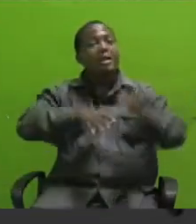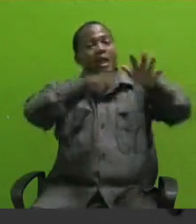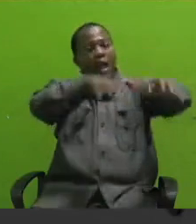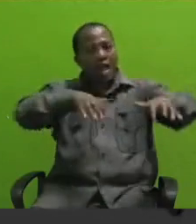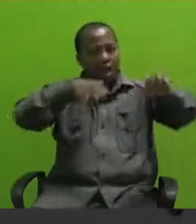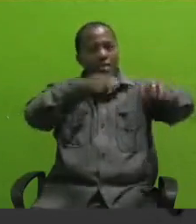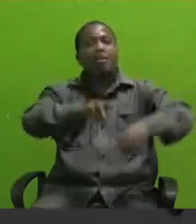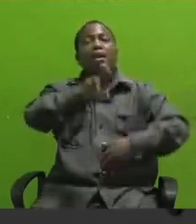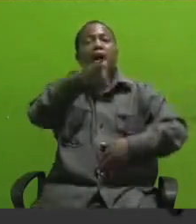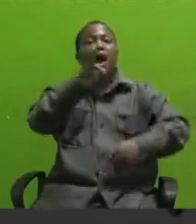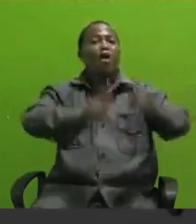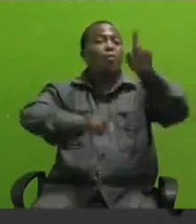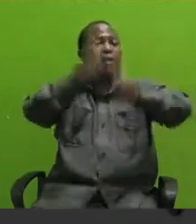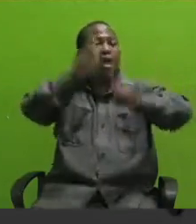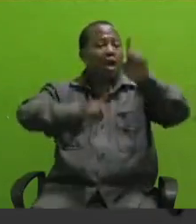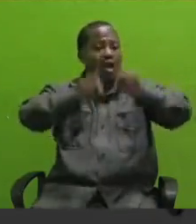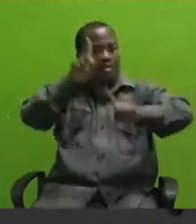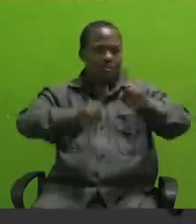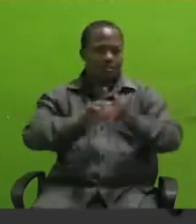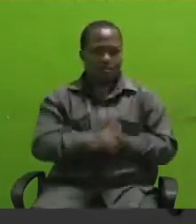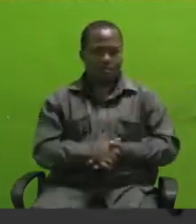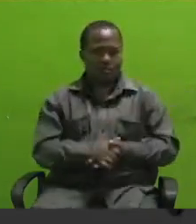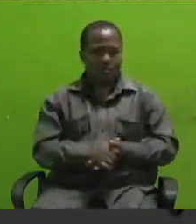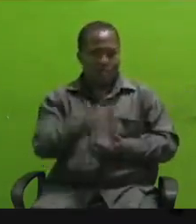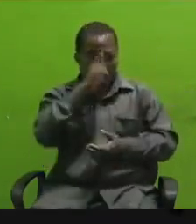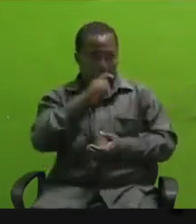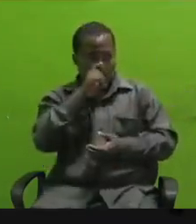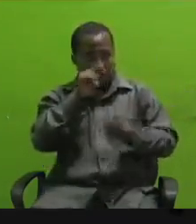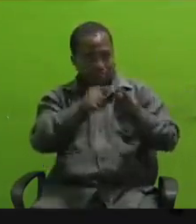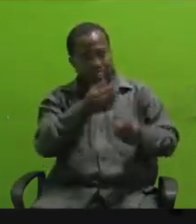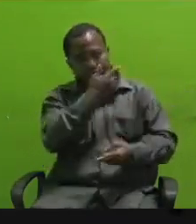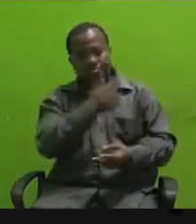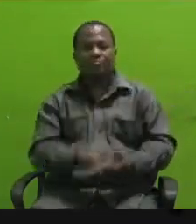plants. Please observe it again.